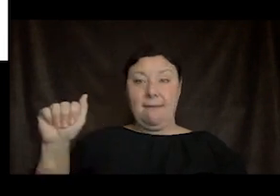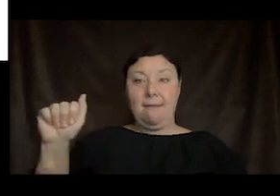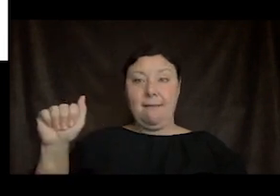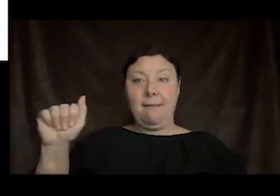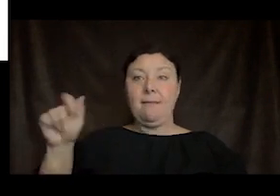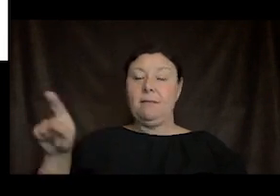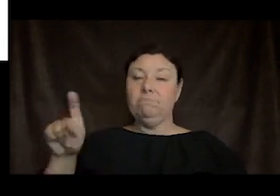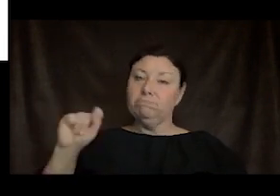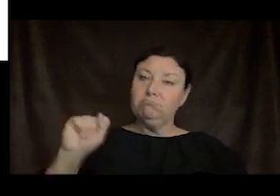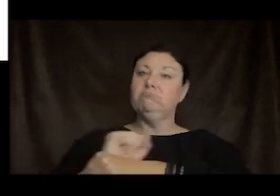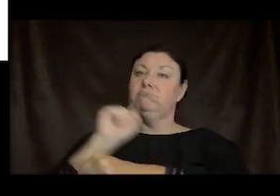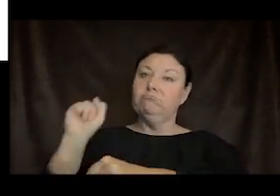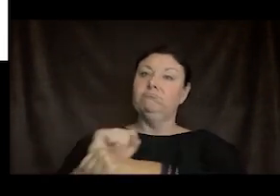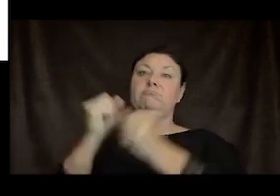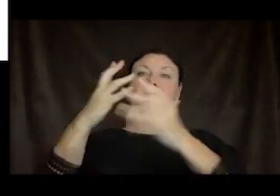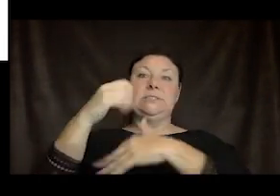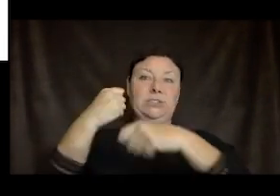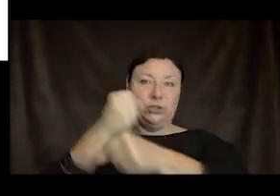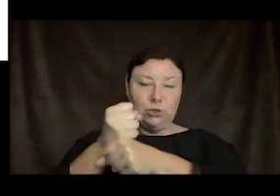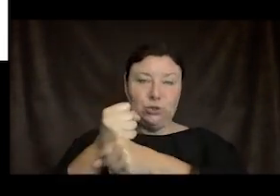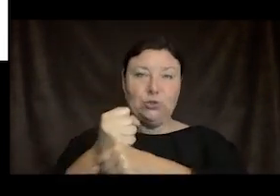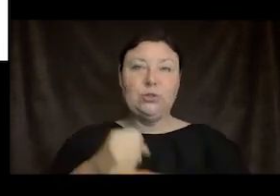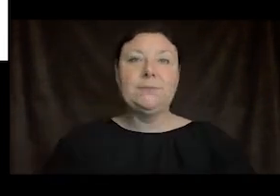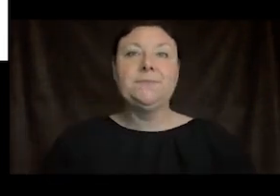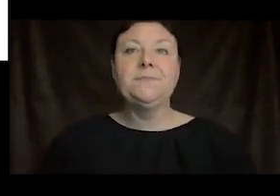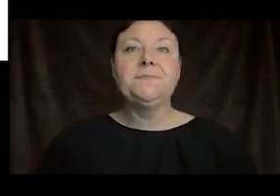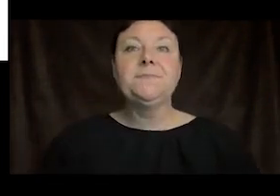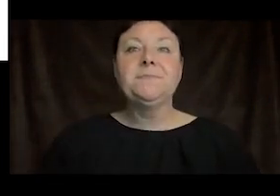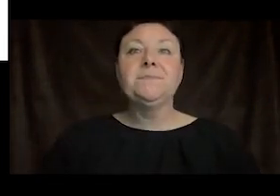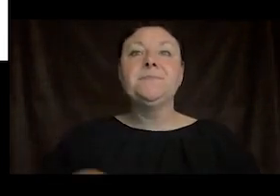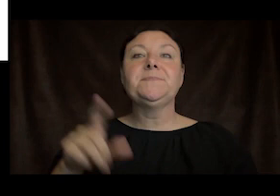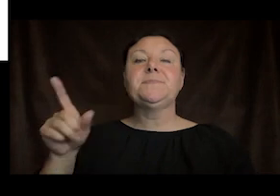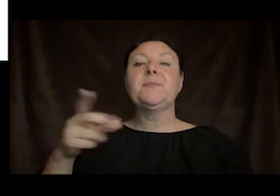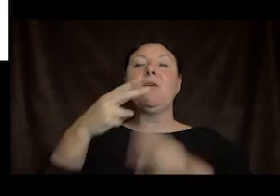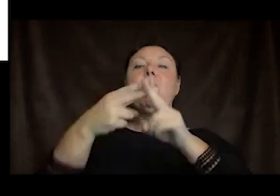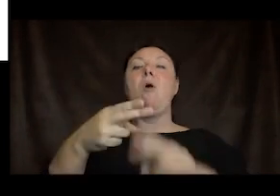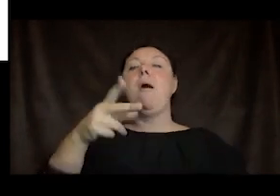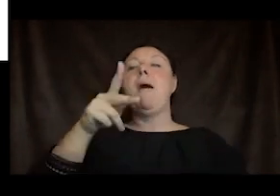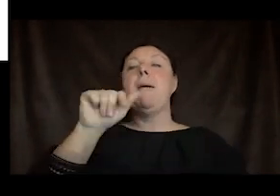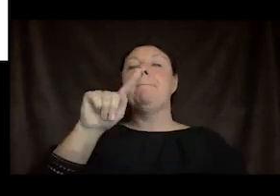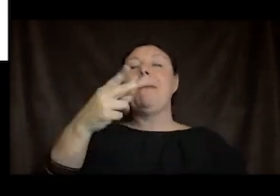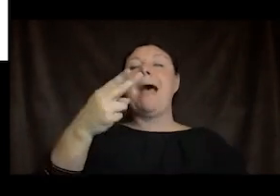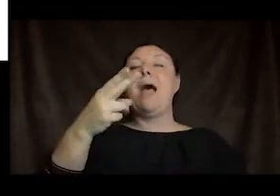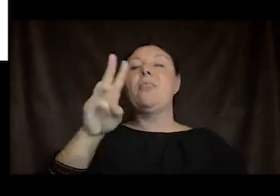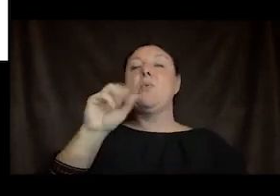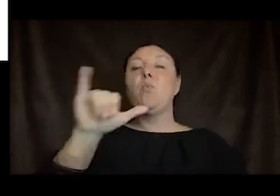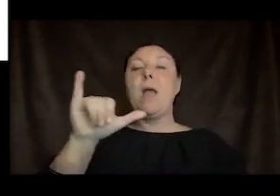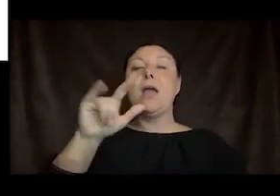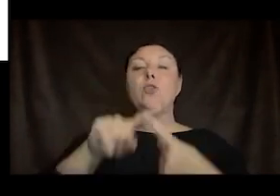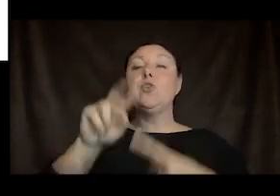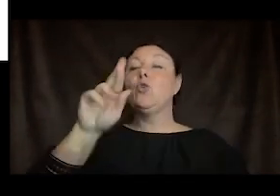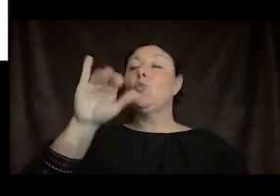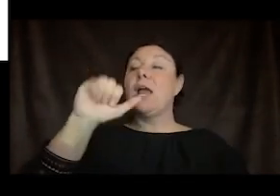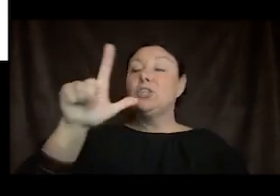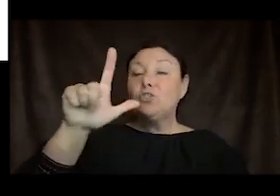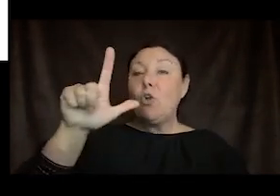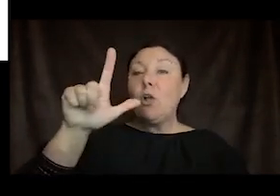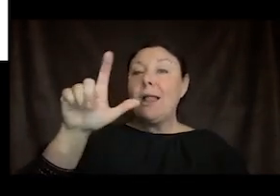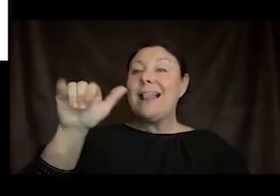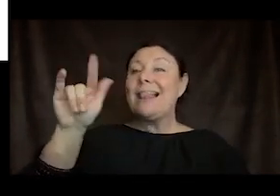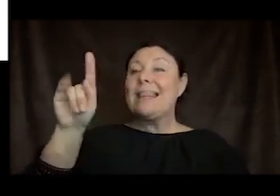work, someone that they work, Caffrey, and they have an article that was a pathway to racial literacy. And they use